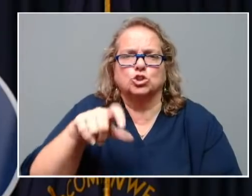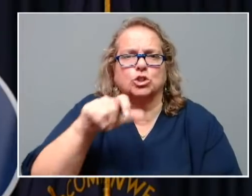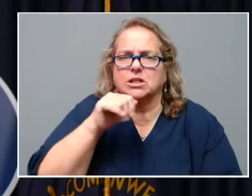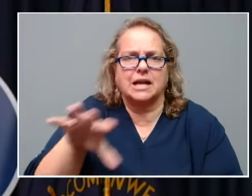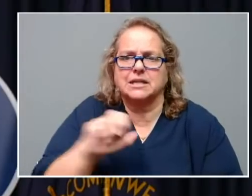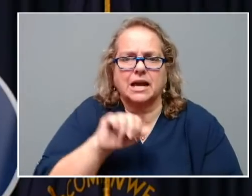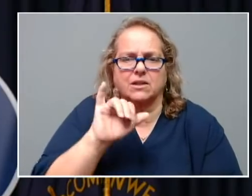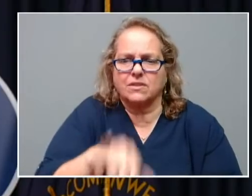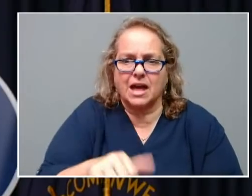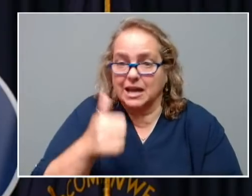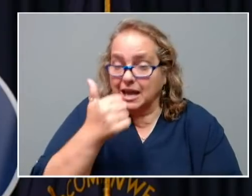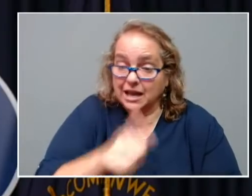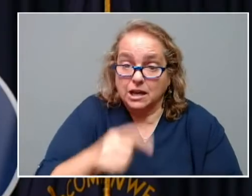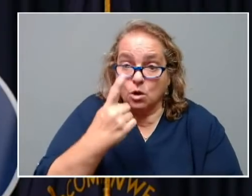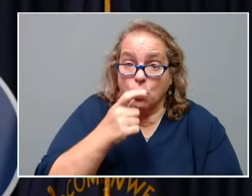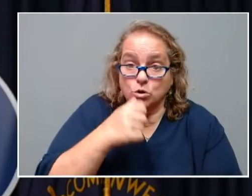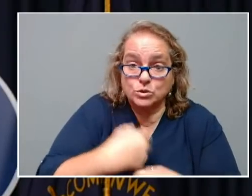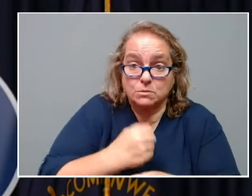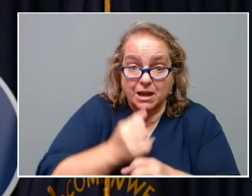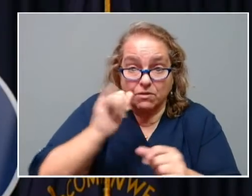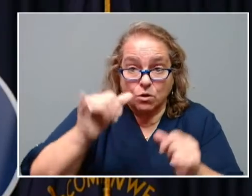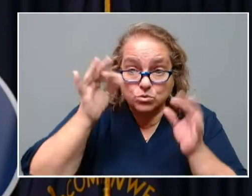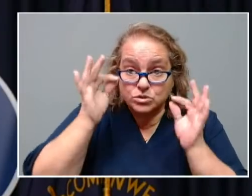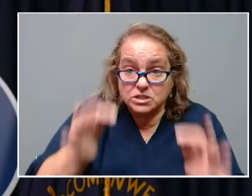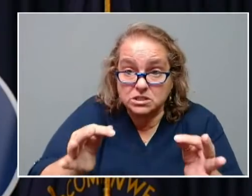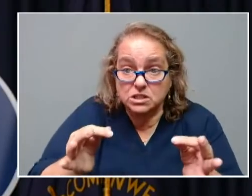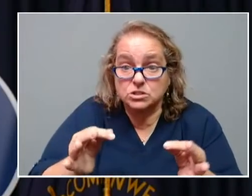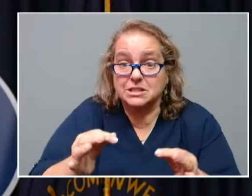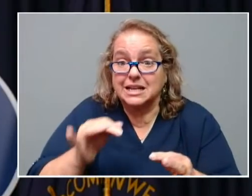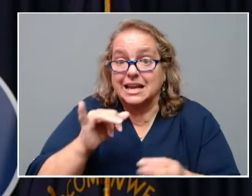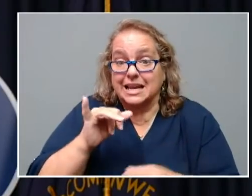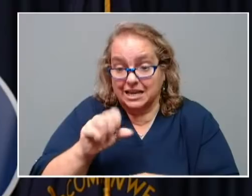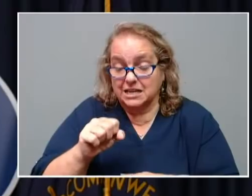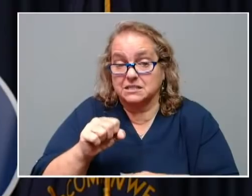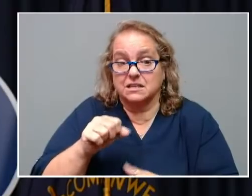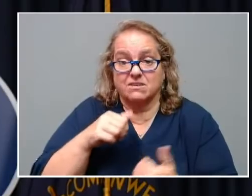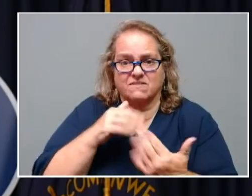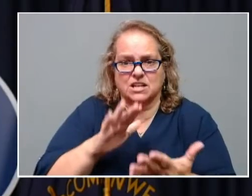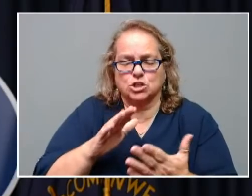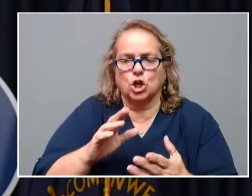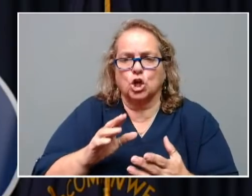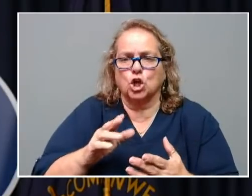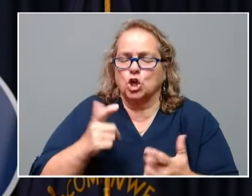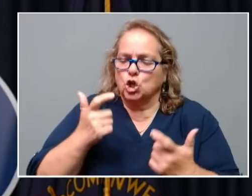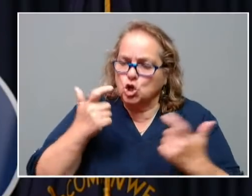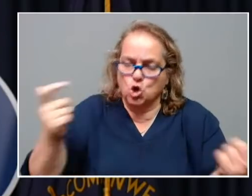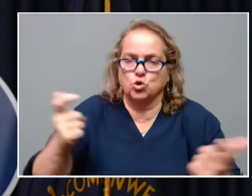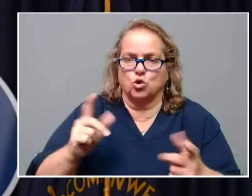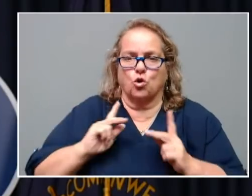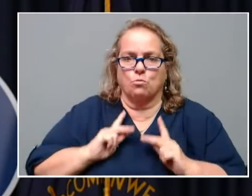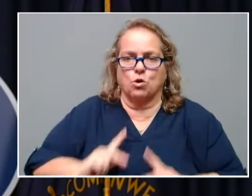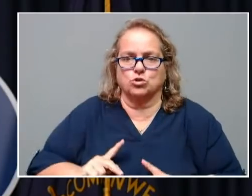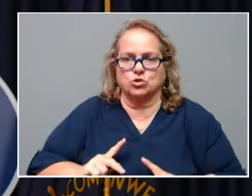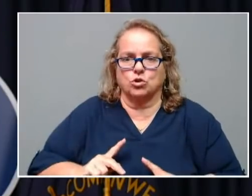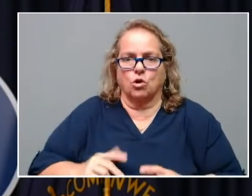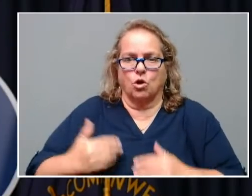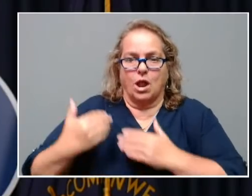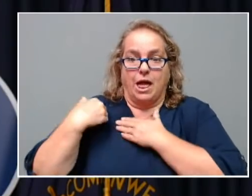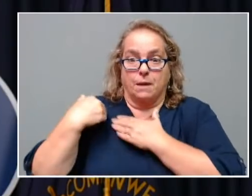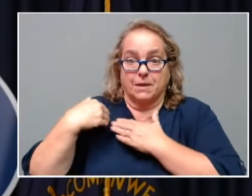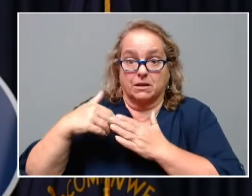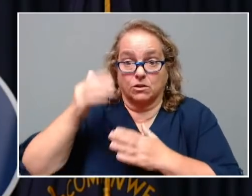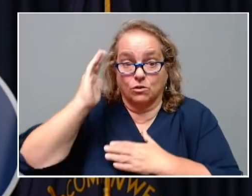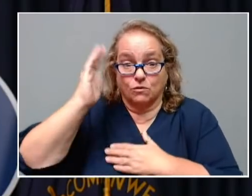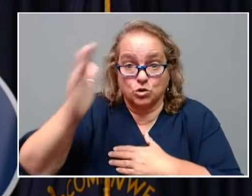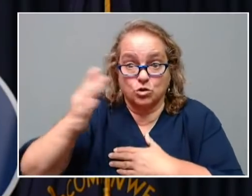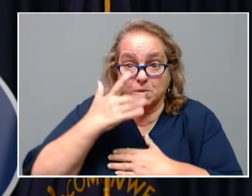who is making those decisions is facing huge personal liability in the future because once they